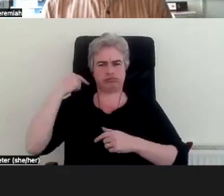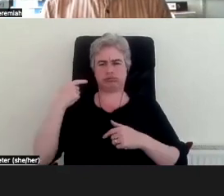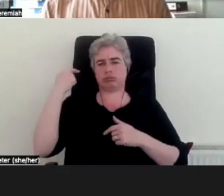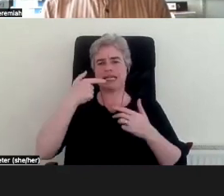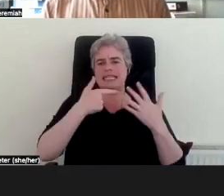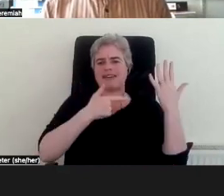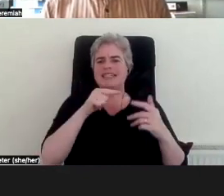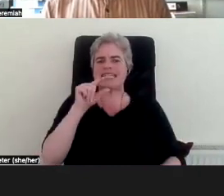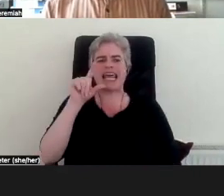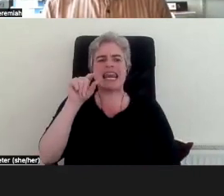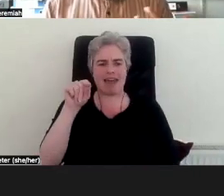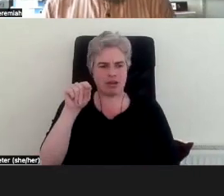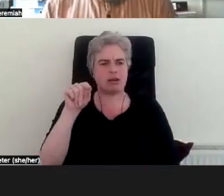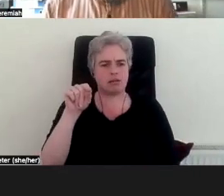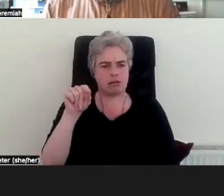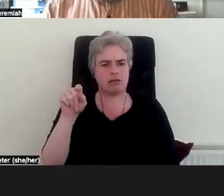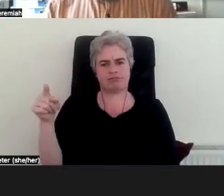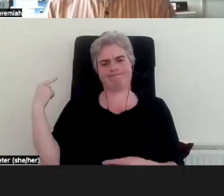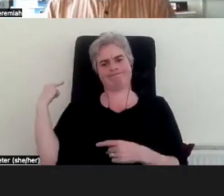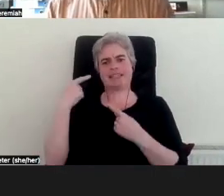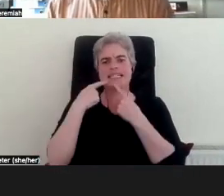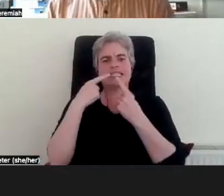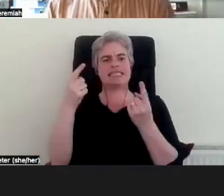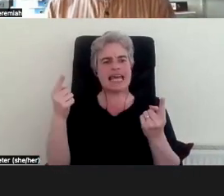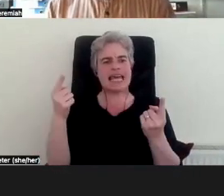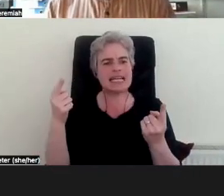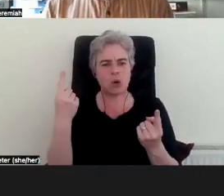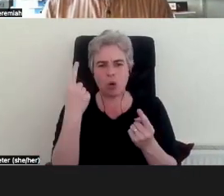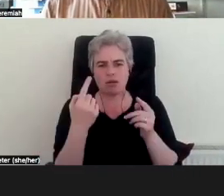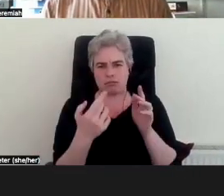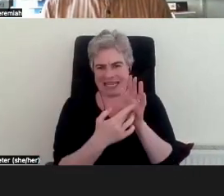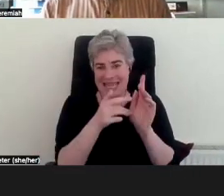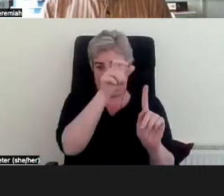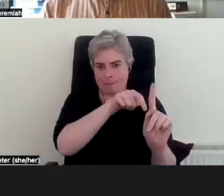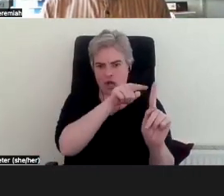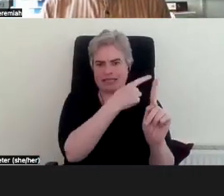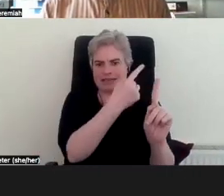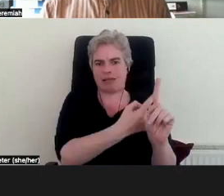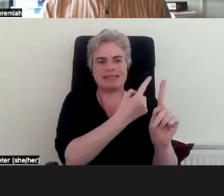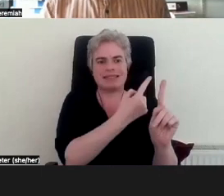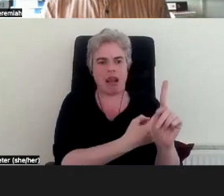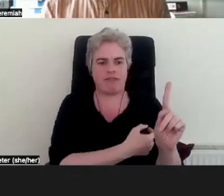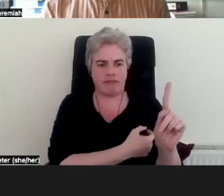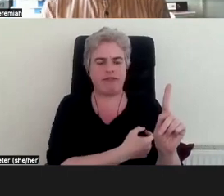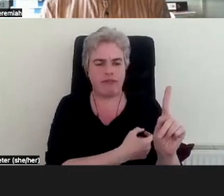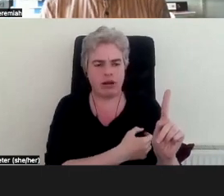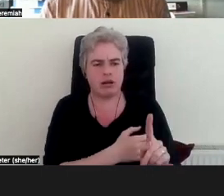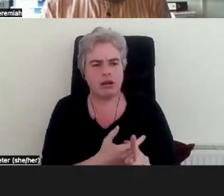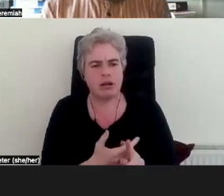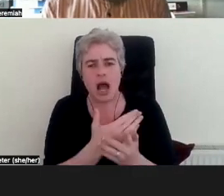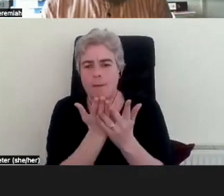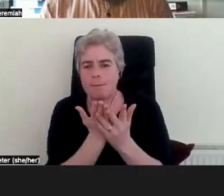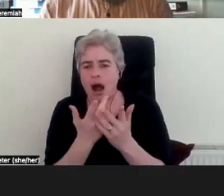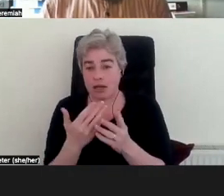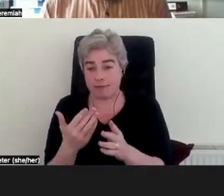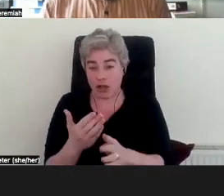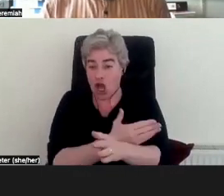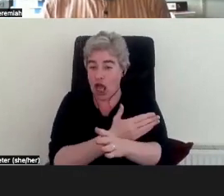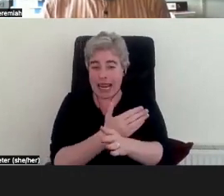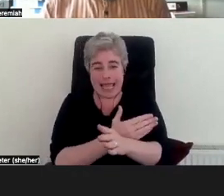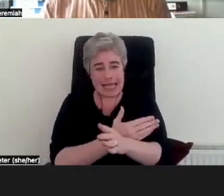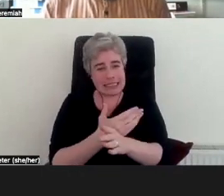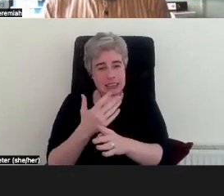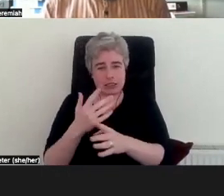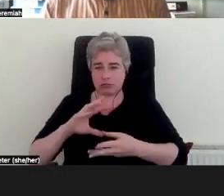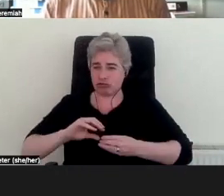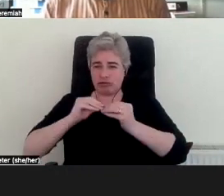1711, where he said, one of the key people who were part of the earliest